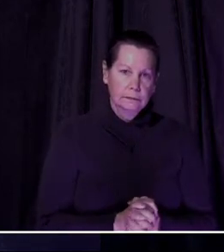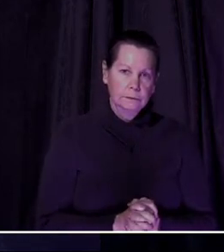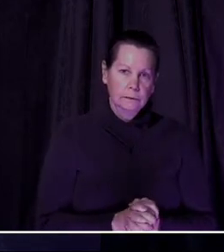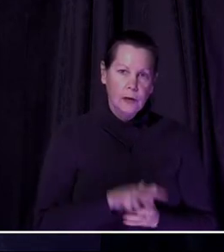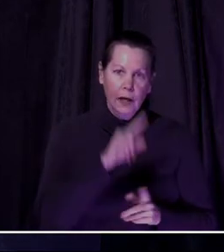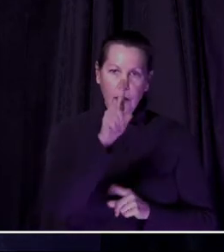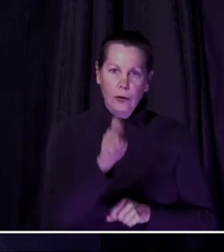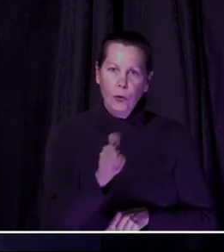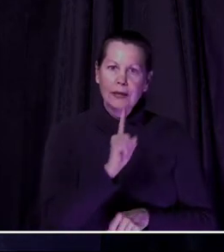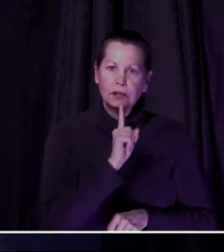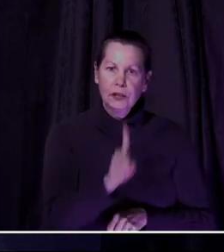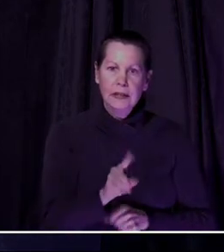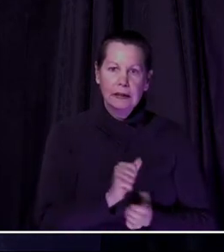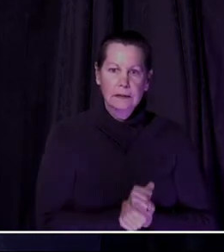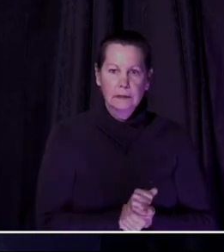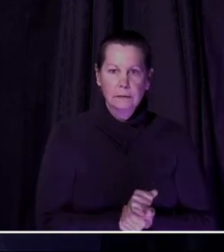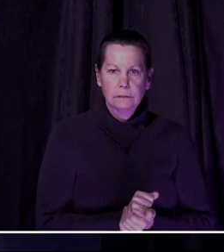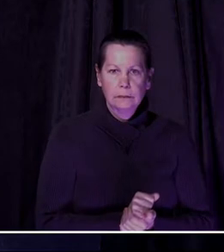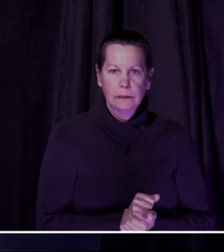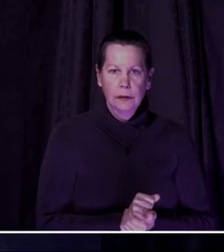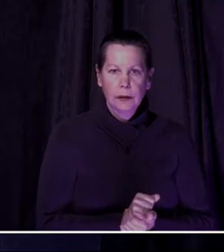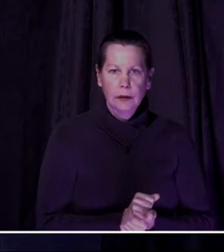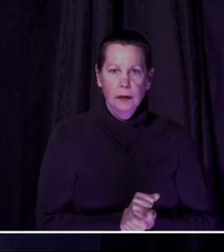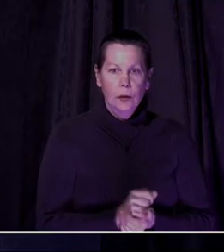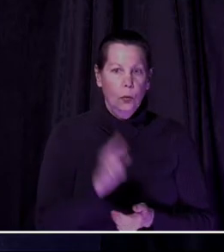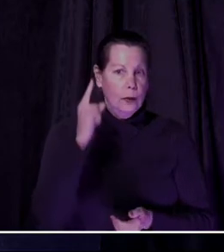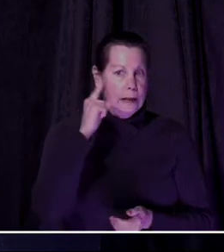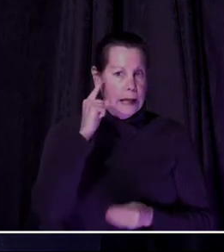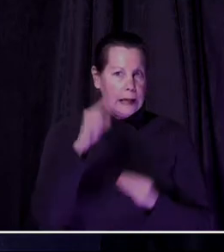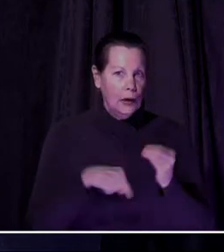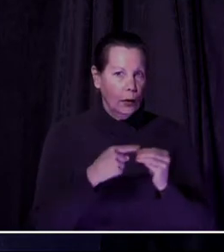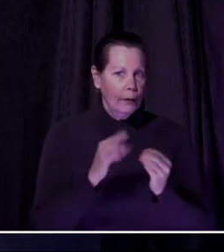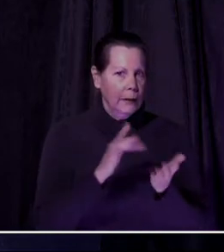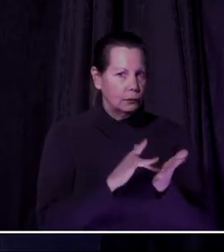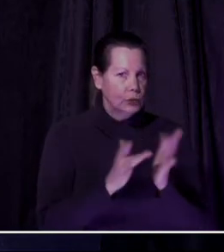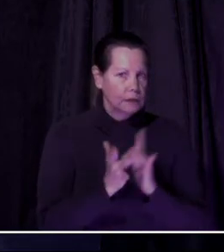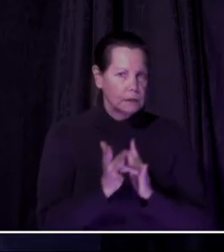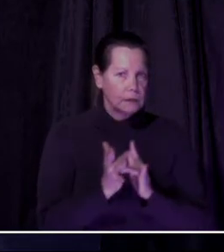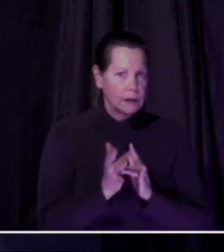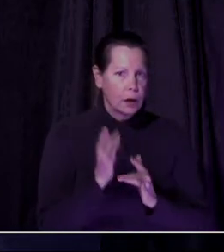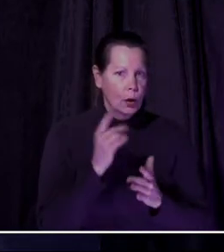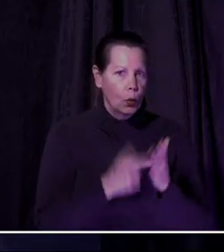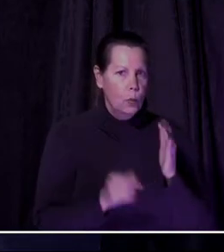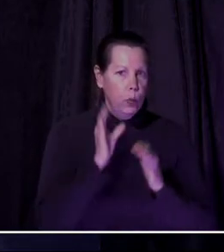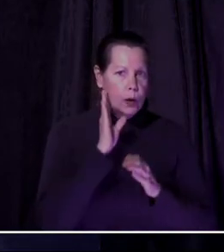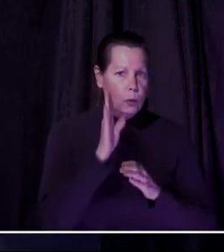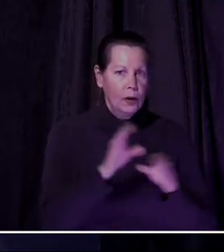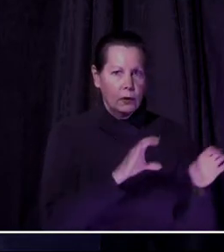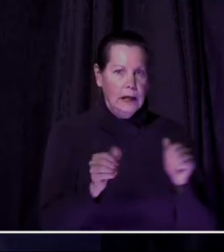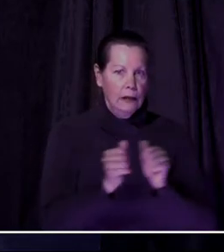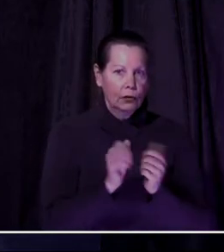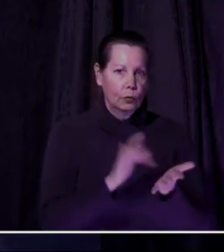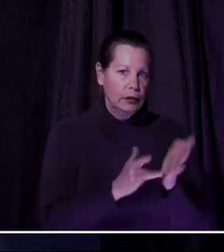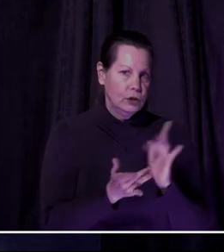Question is, when they hear about him, what will they do with him?